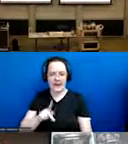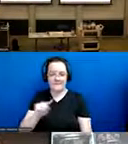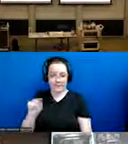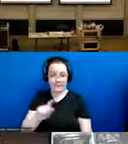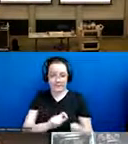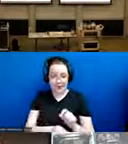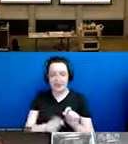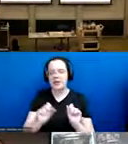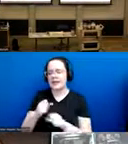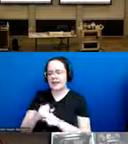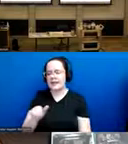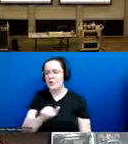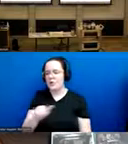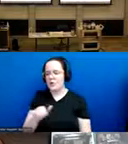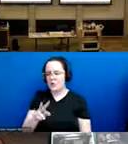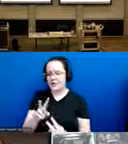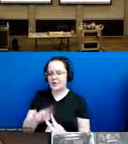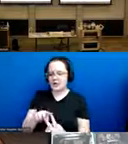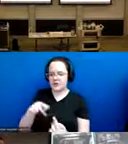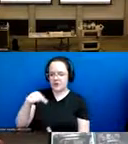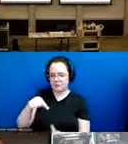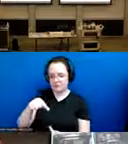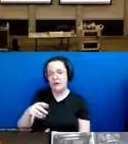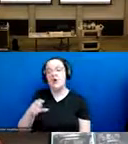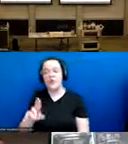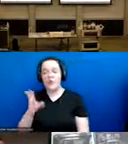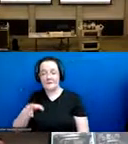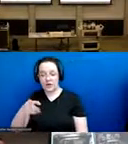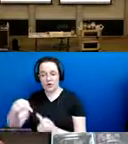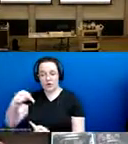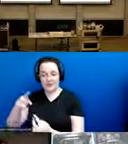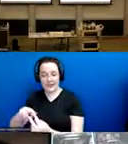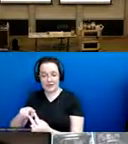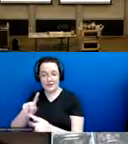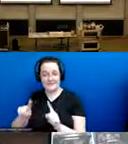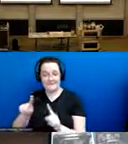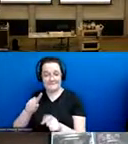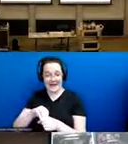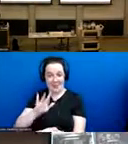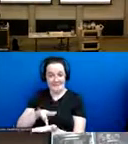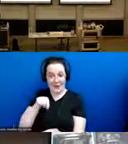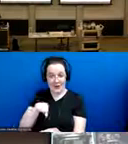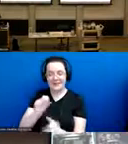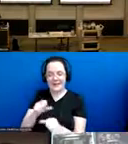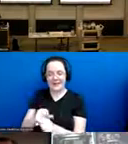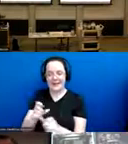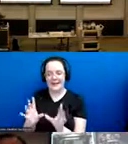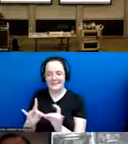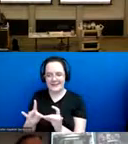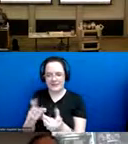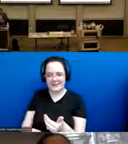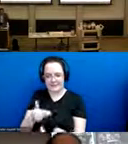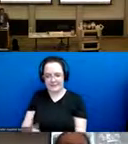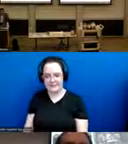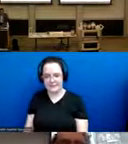polarized pairs or vertically polarized pairs. But right here in the middle, we can actually create an entangled state, right? So